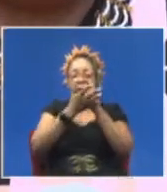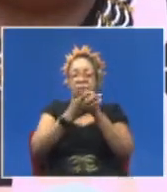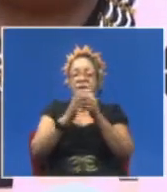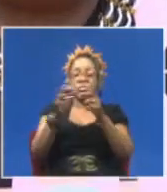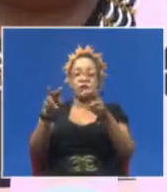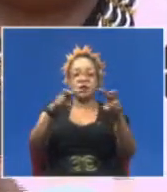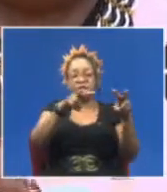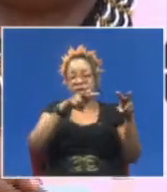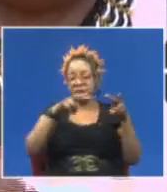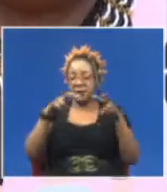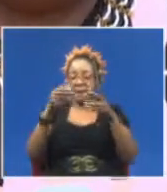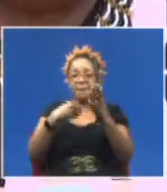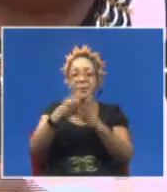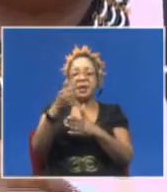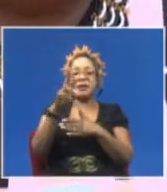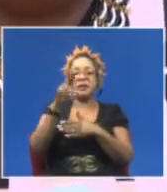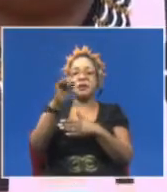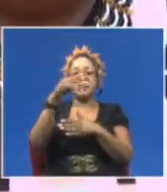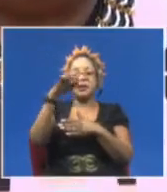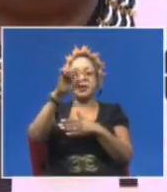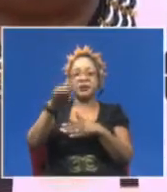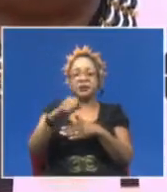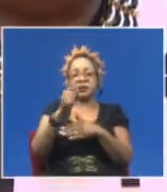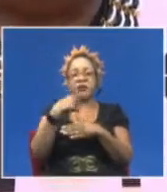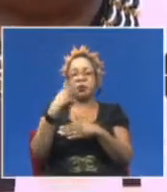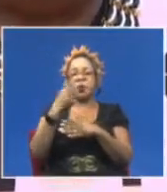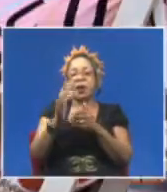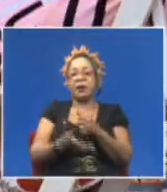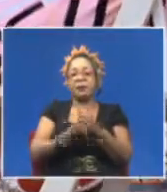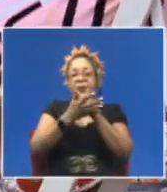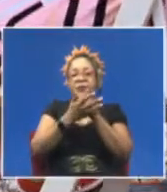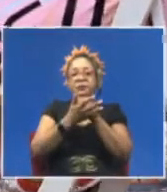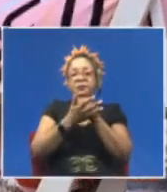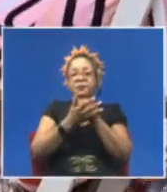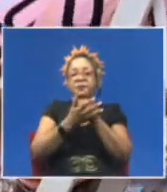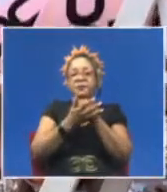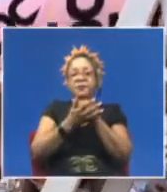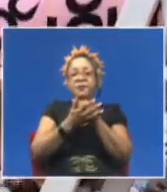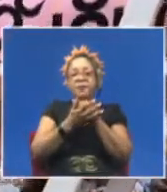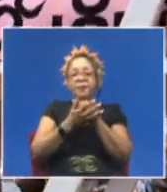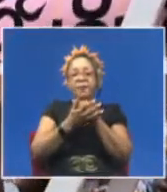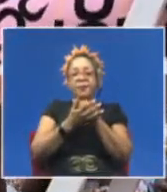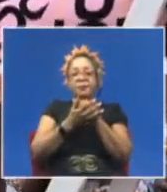pays the rangers who are helping in the conservancy.